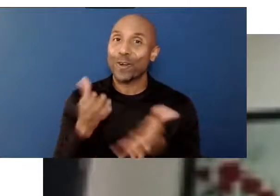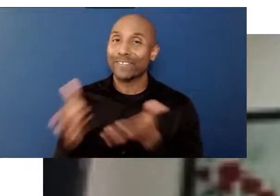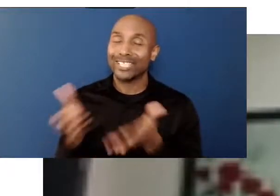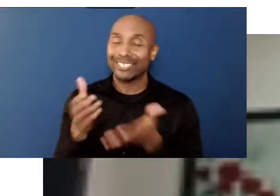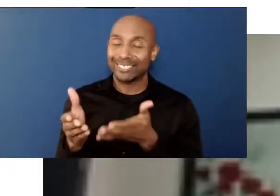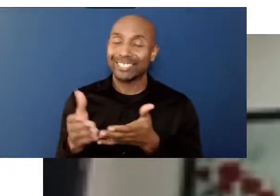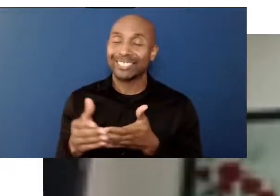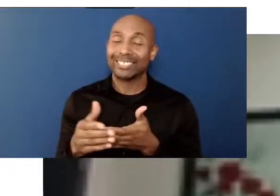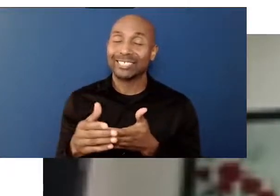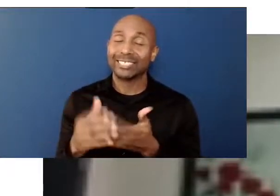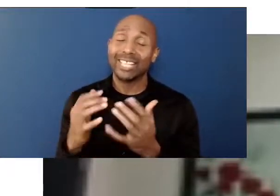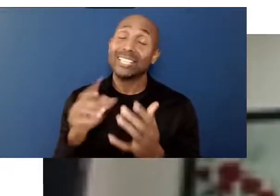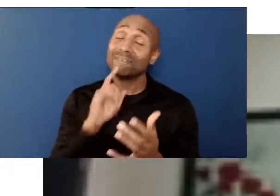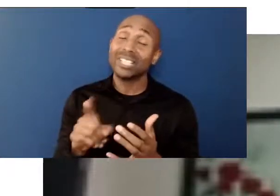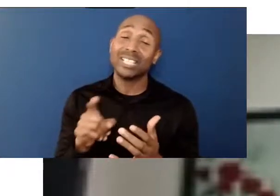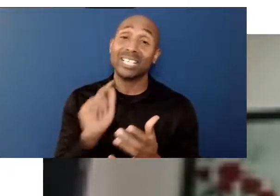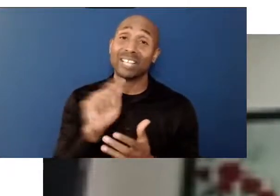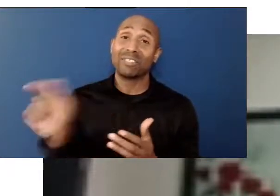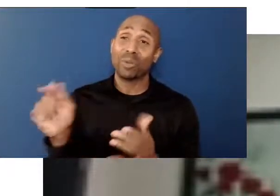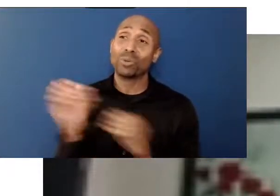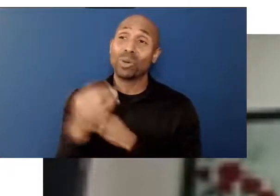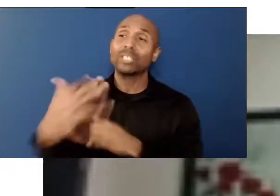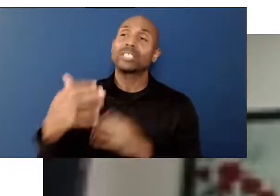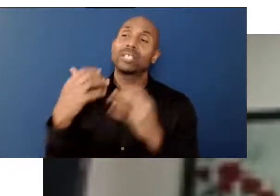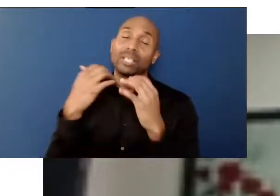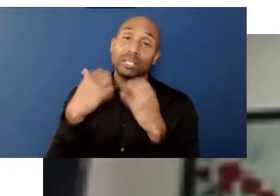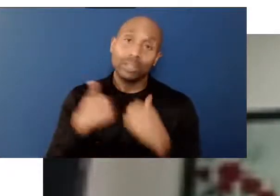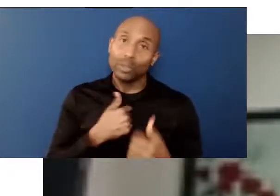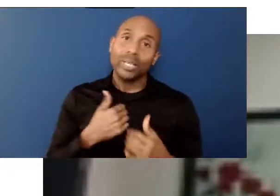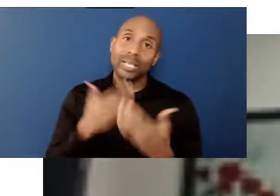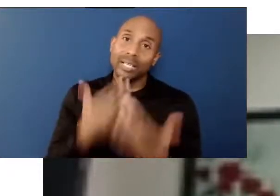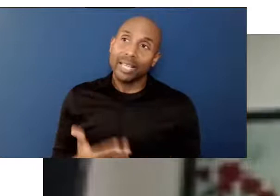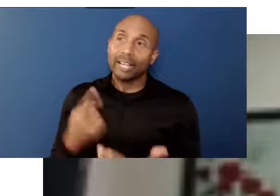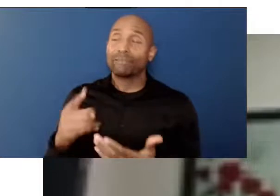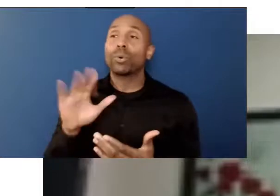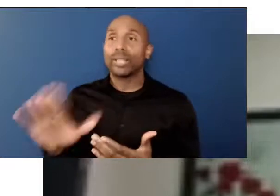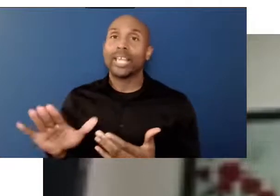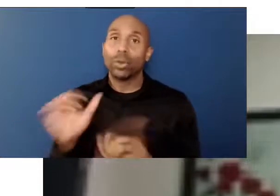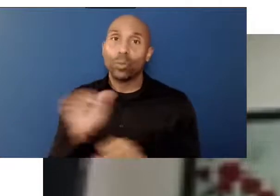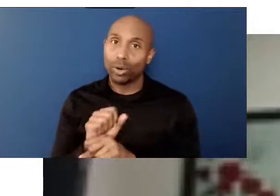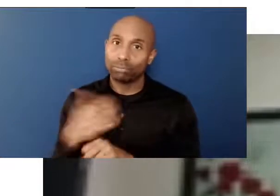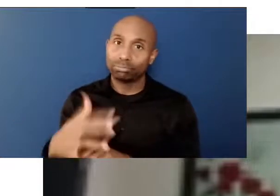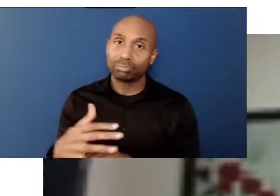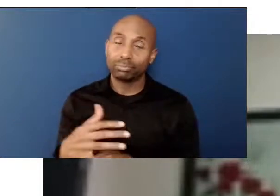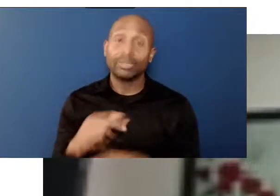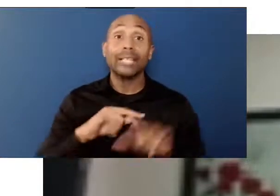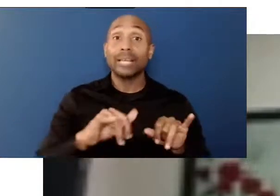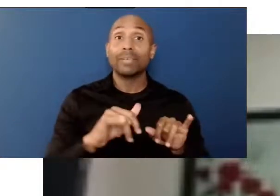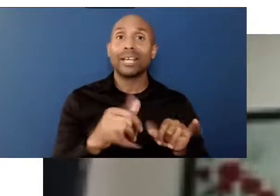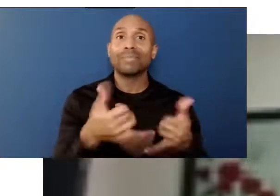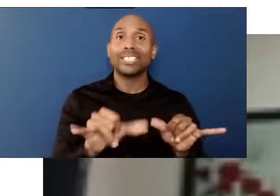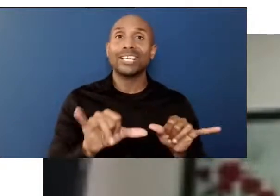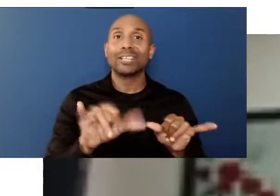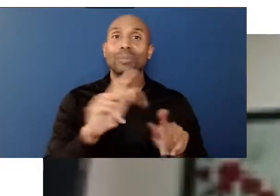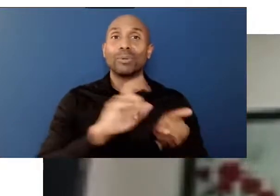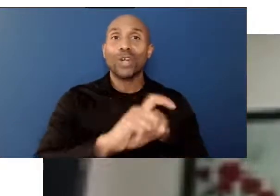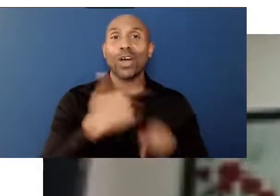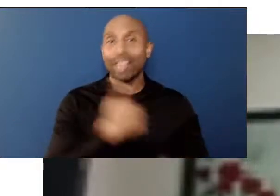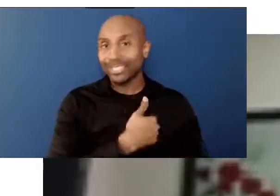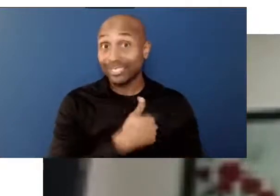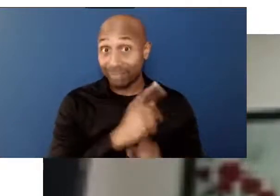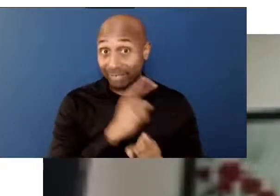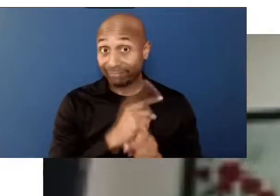the meantime, we do receive inquiries and calls and emails from persons with disabilities, and Carla